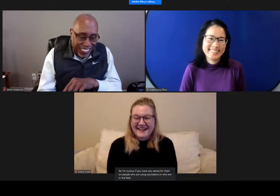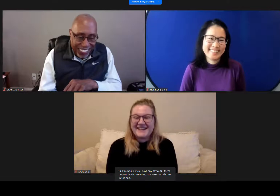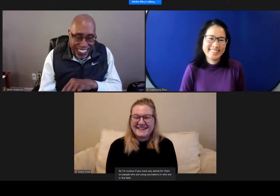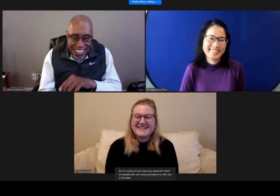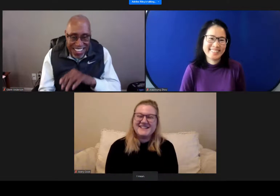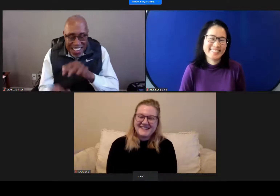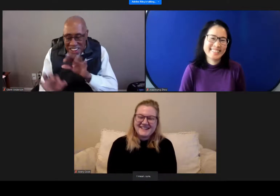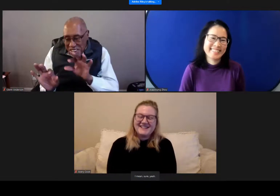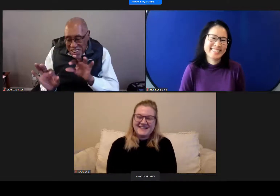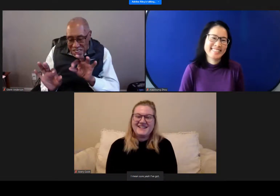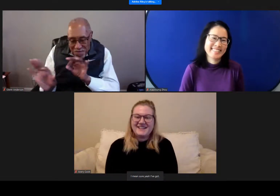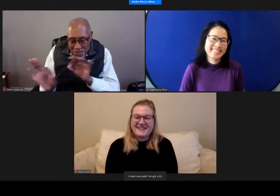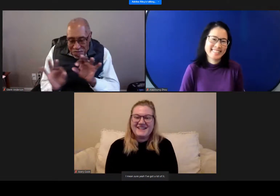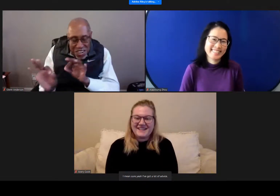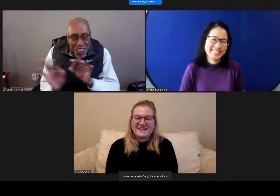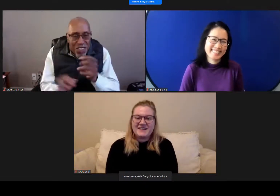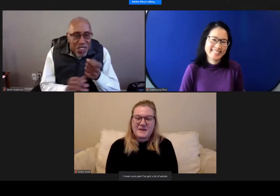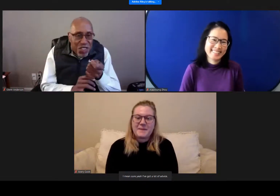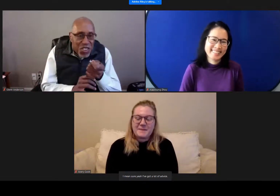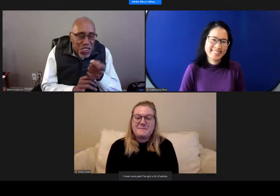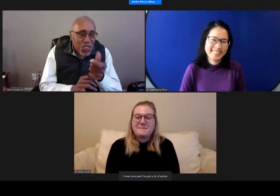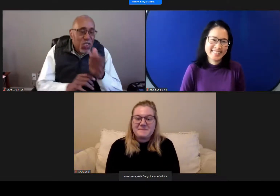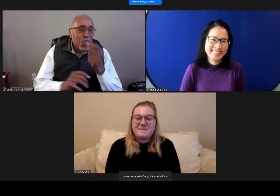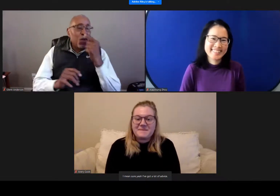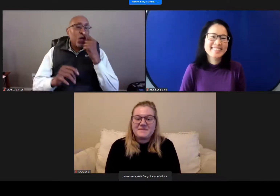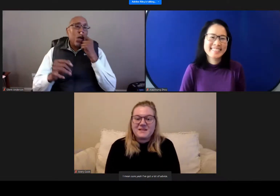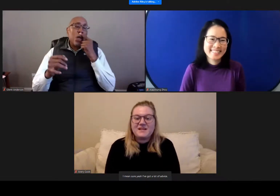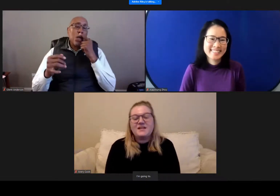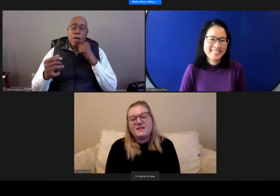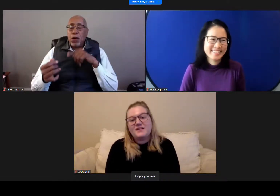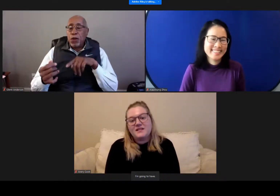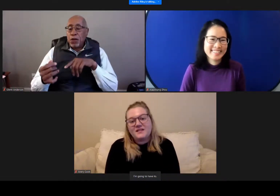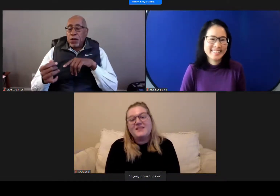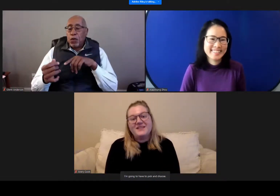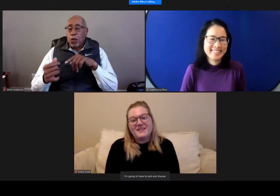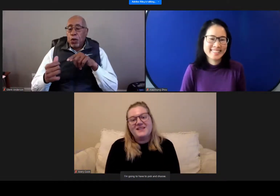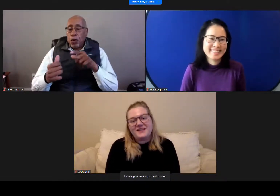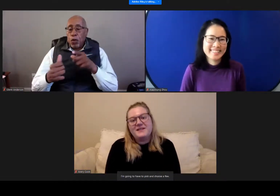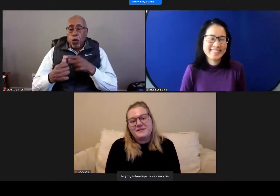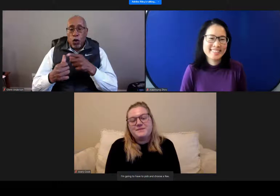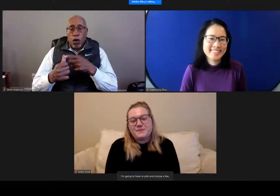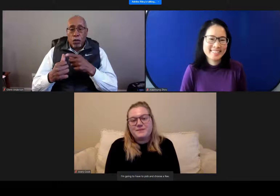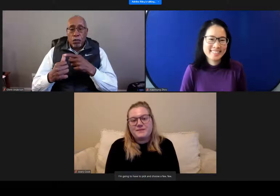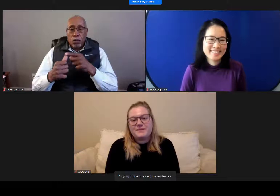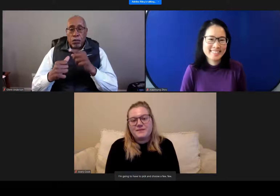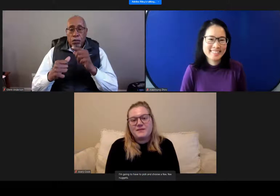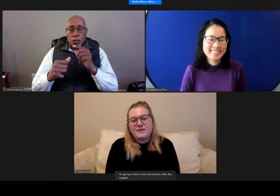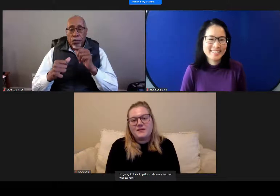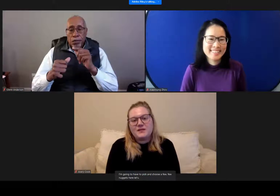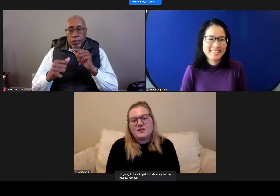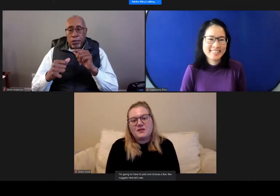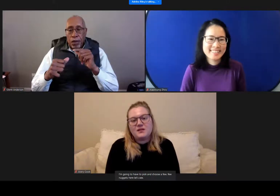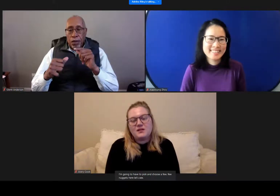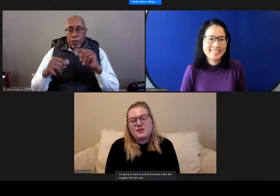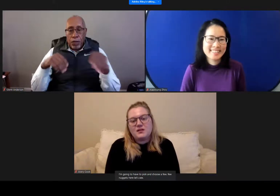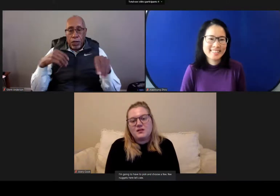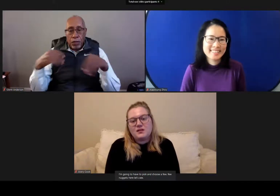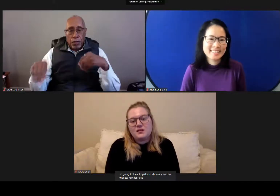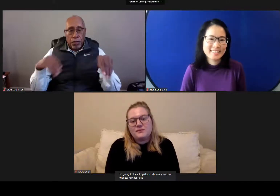I mean, sure, yeah, I've got a lot of advice. I'm gonna have to pick and choose a few nuggets here. Let's see.